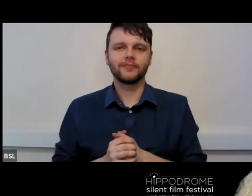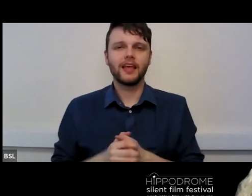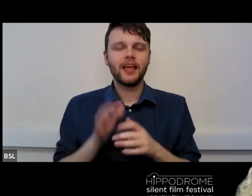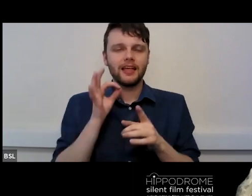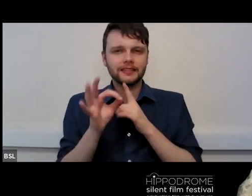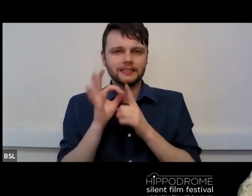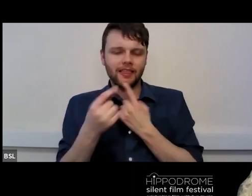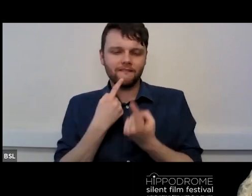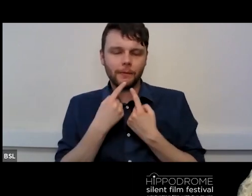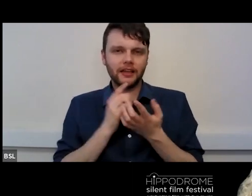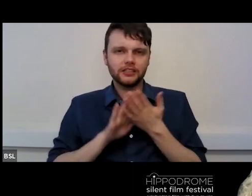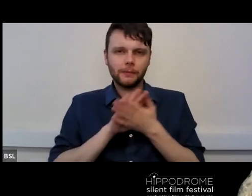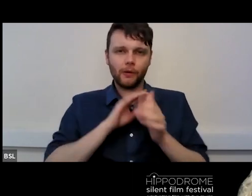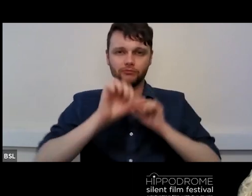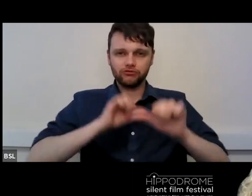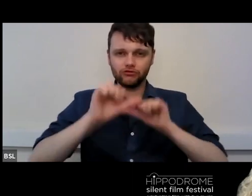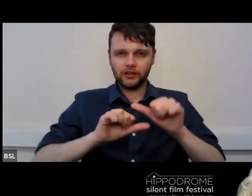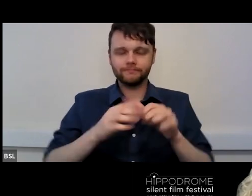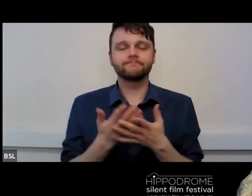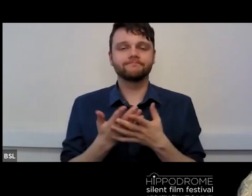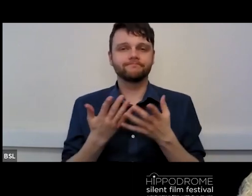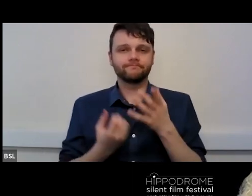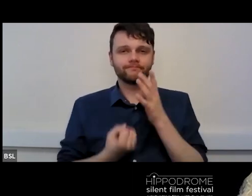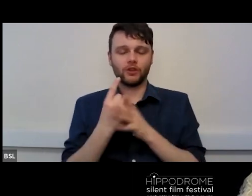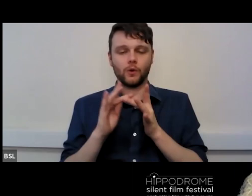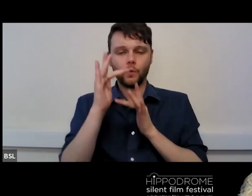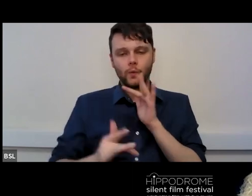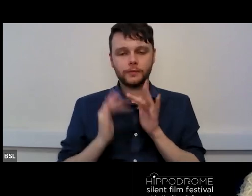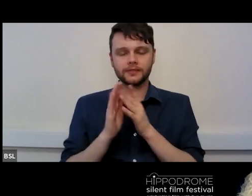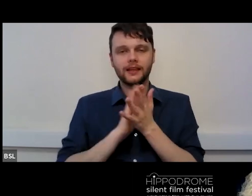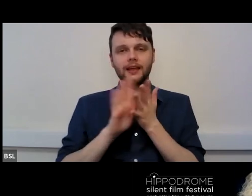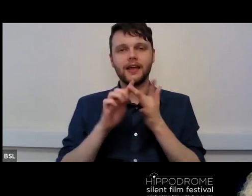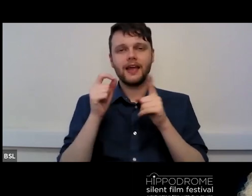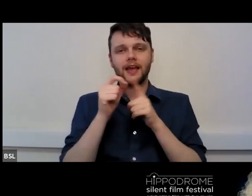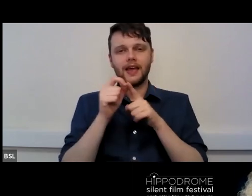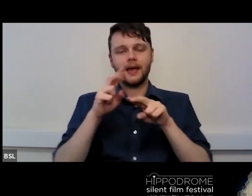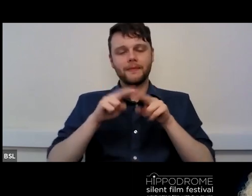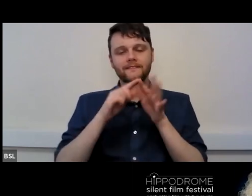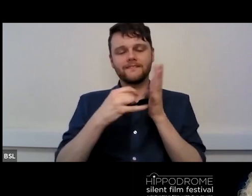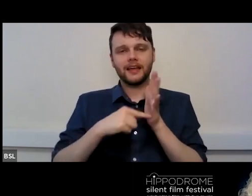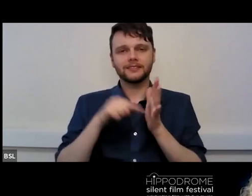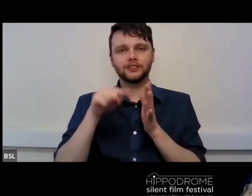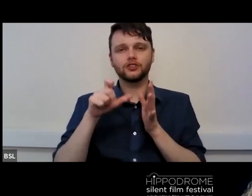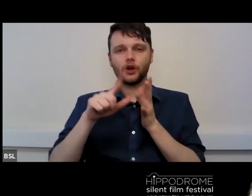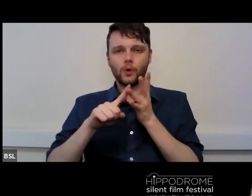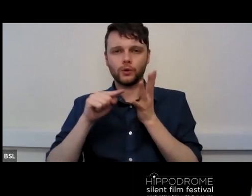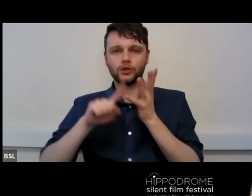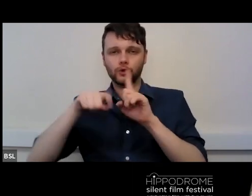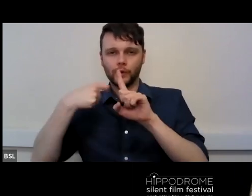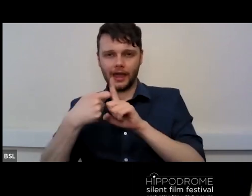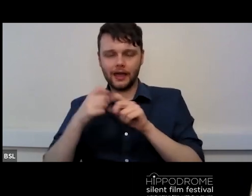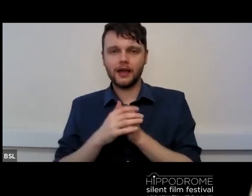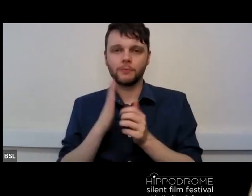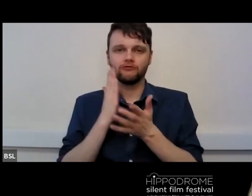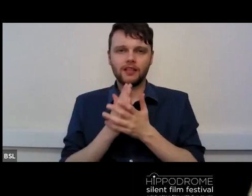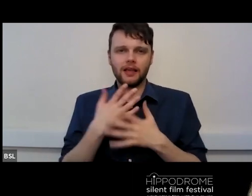and the rest of the program are at our website, hipfest.co.uk. And we're really looking forward